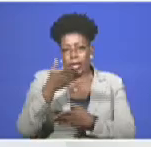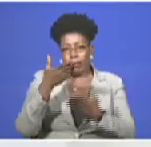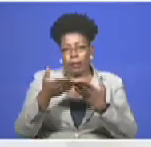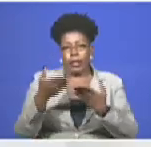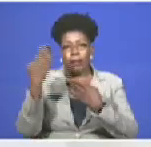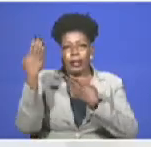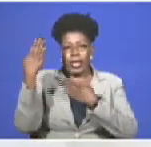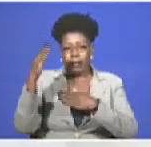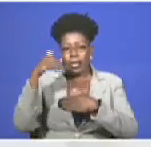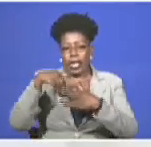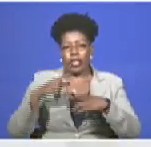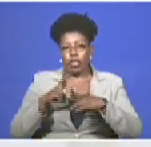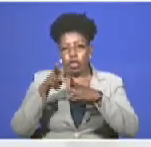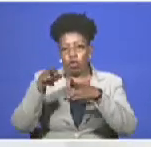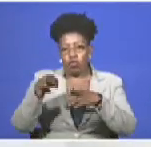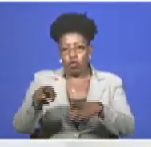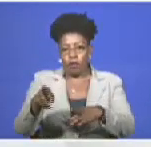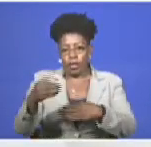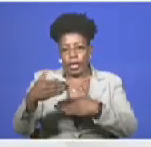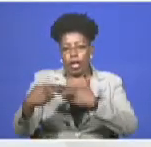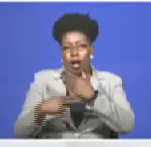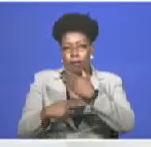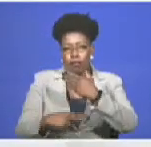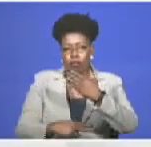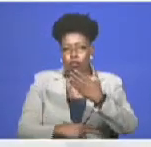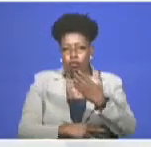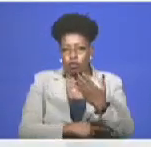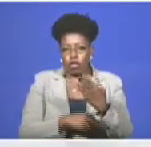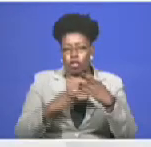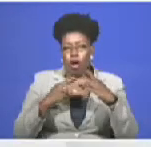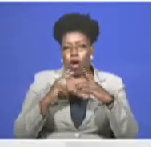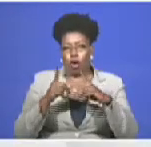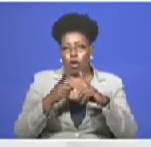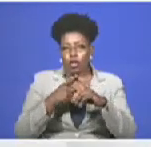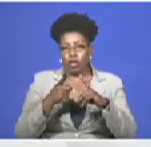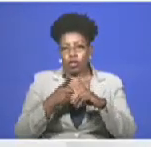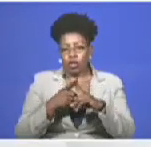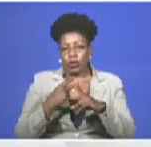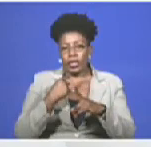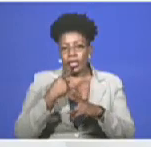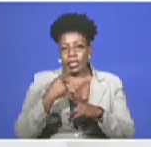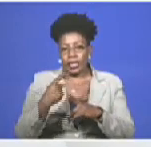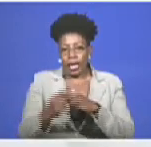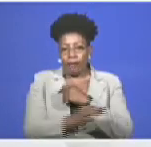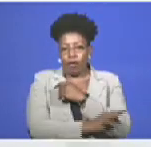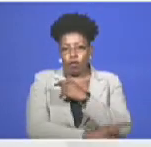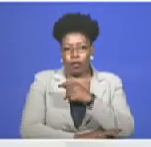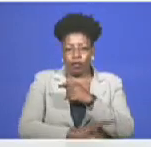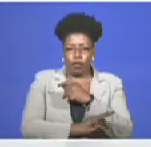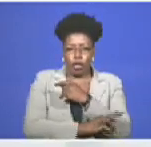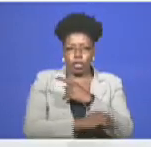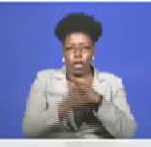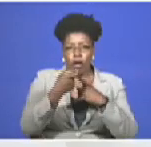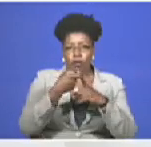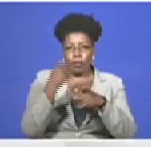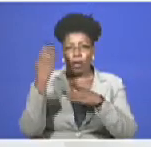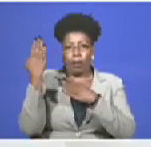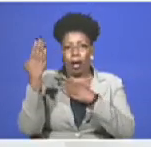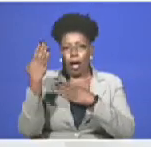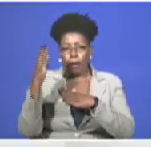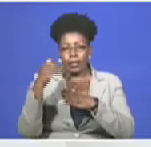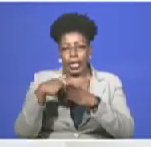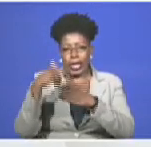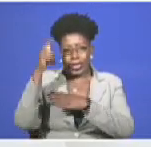in a river near the Isabella Bridge in Turin. According to the statement from Foreign Affairs, a senior diplomat from the Bahamas mission in